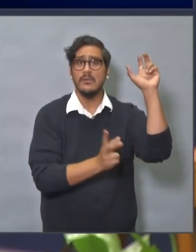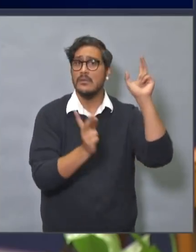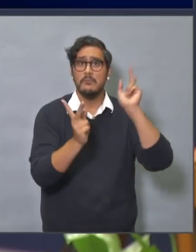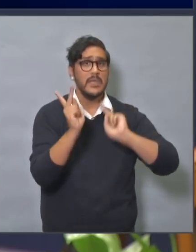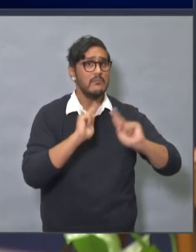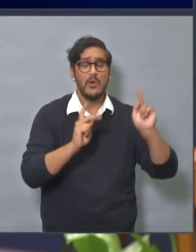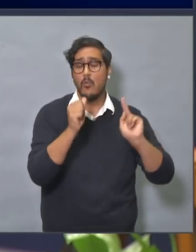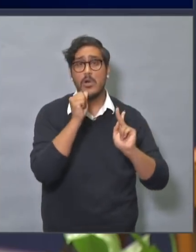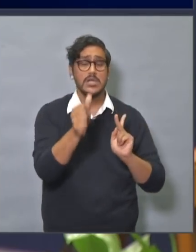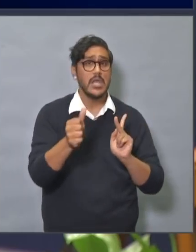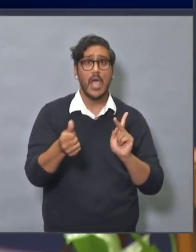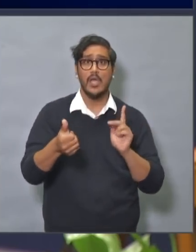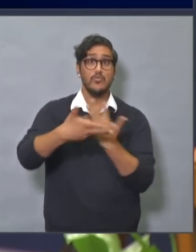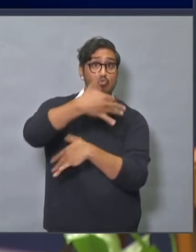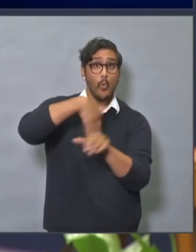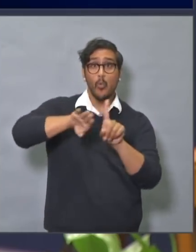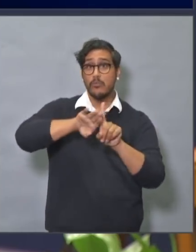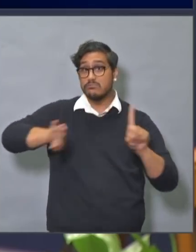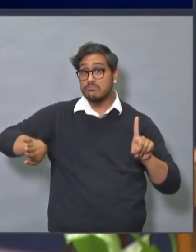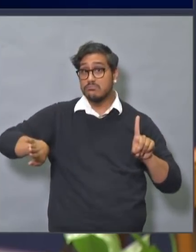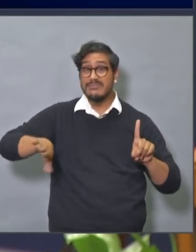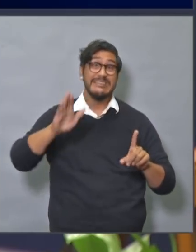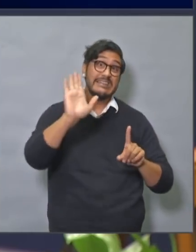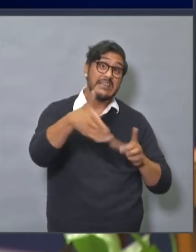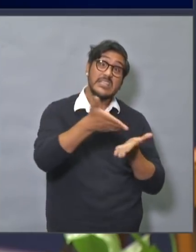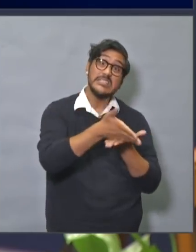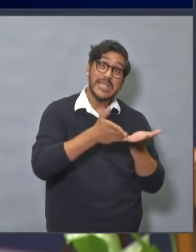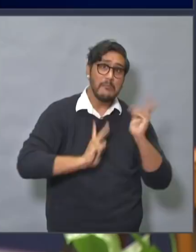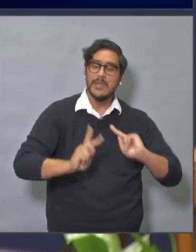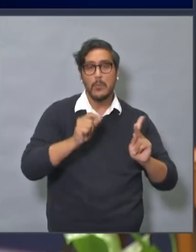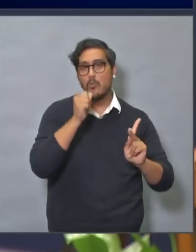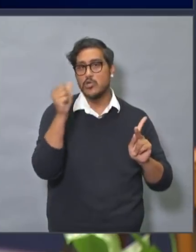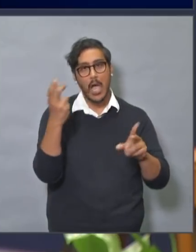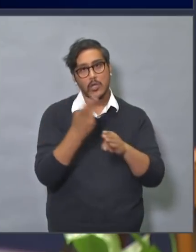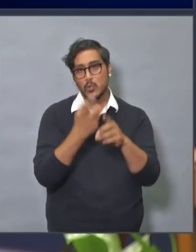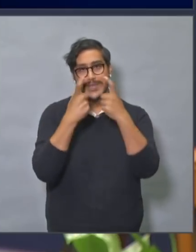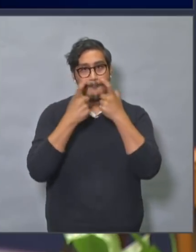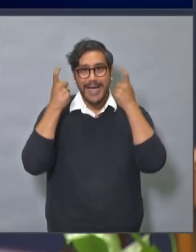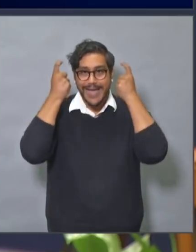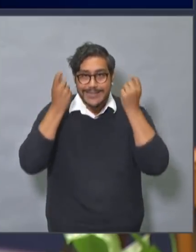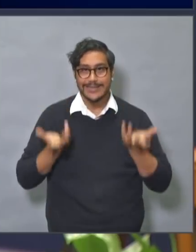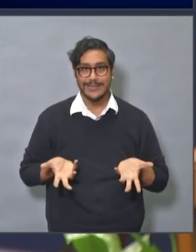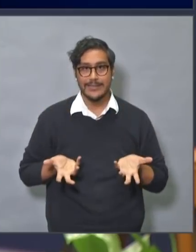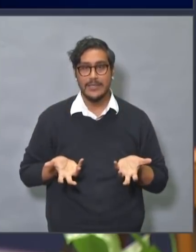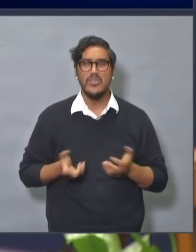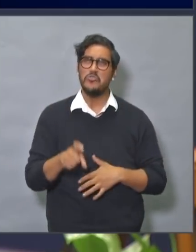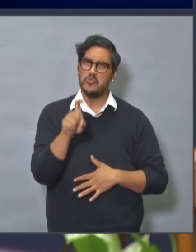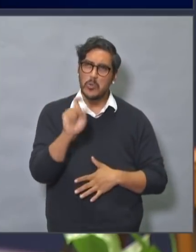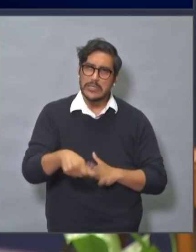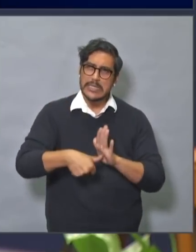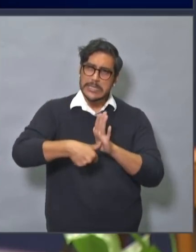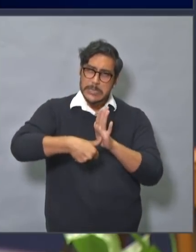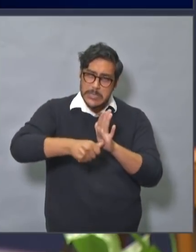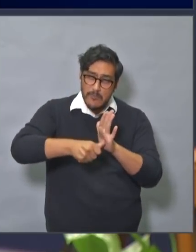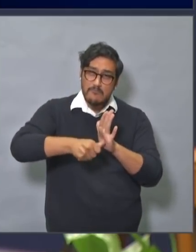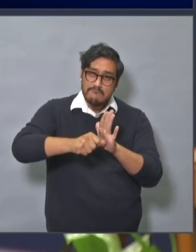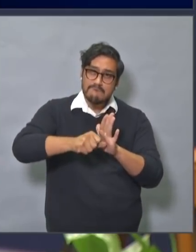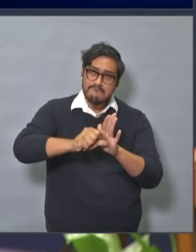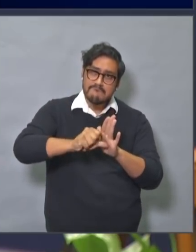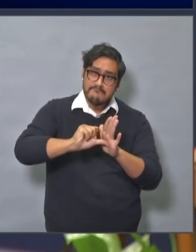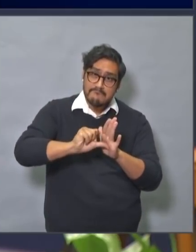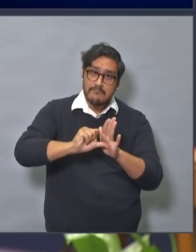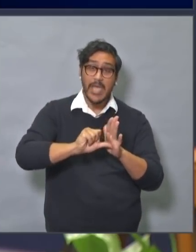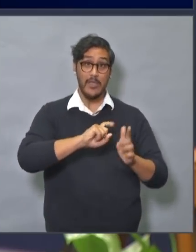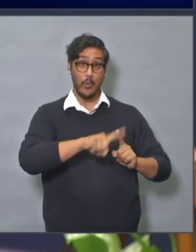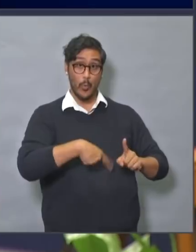cases, were not wearing masks. So I think the combination of all that, we need to continue to drive home the fact that as we begin to